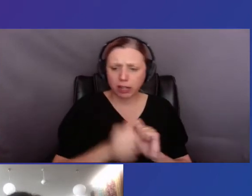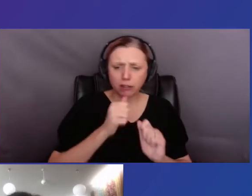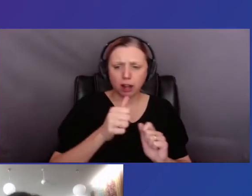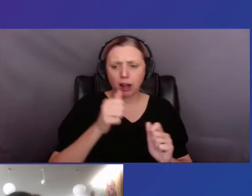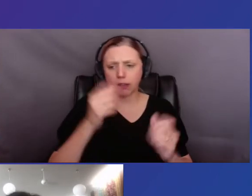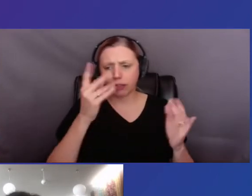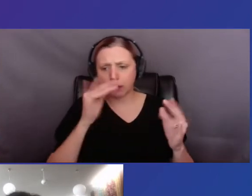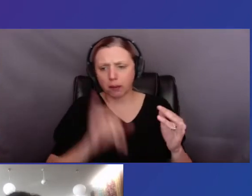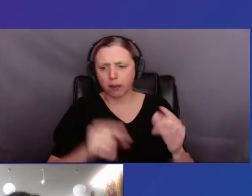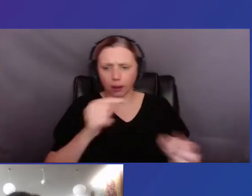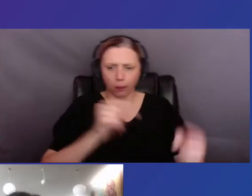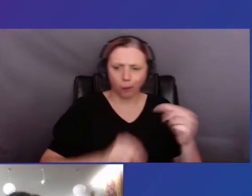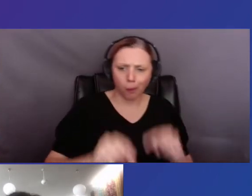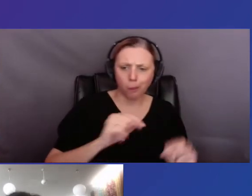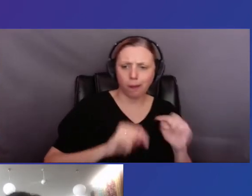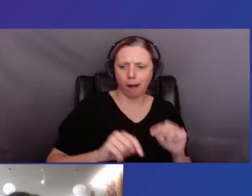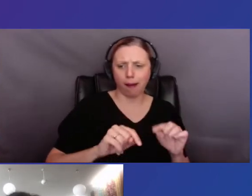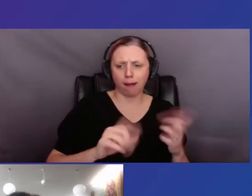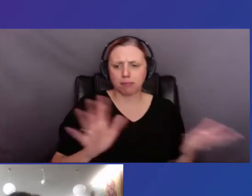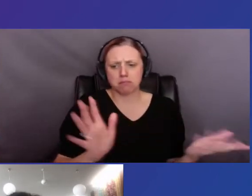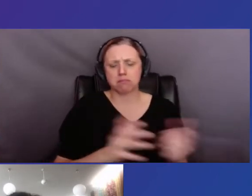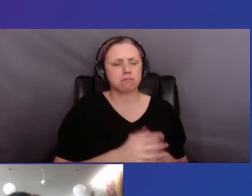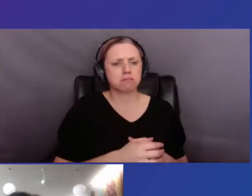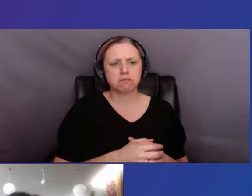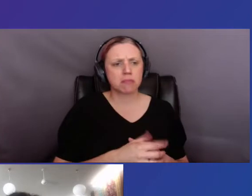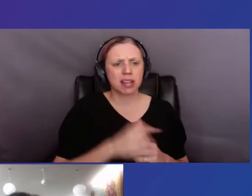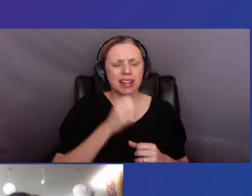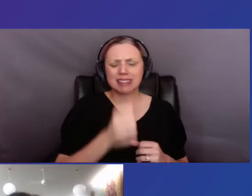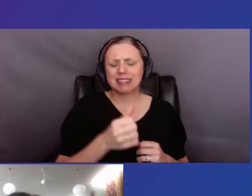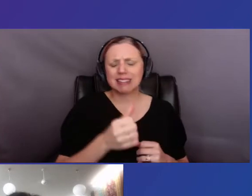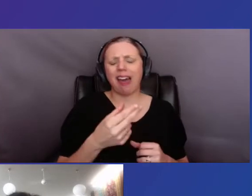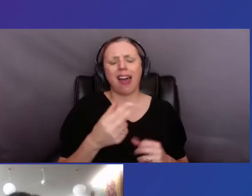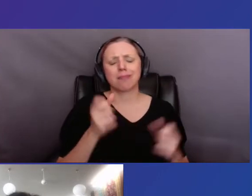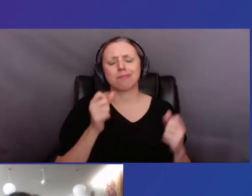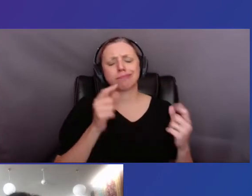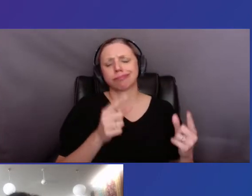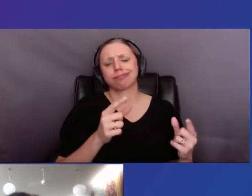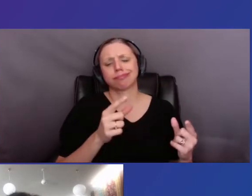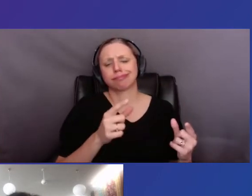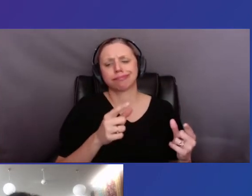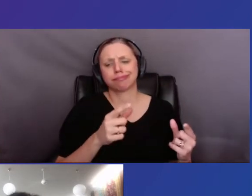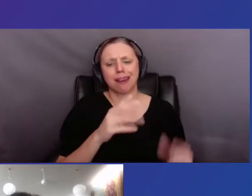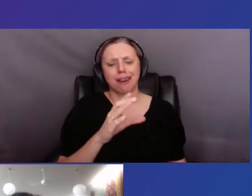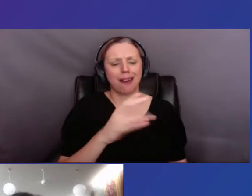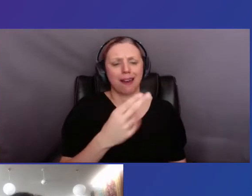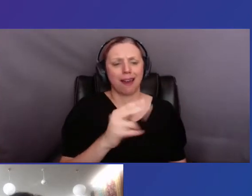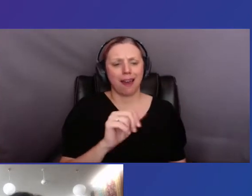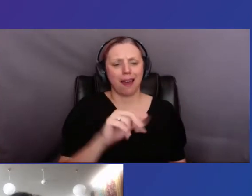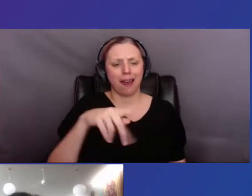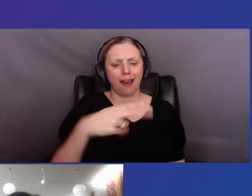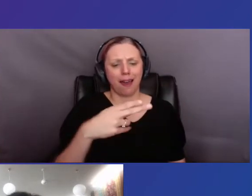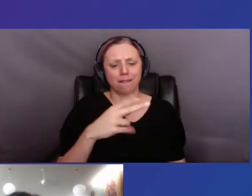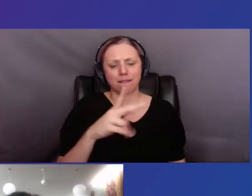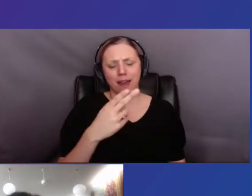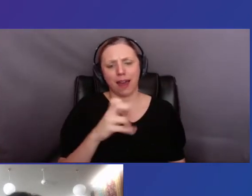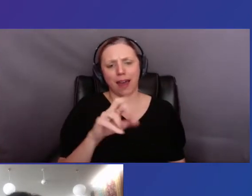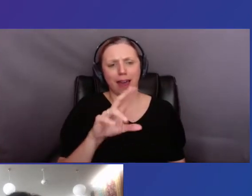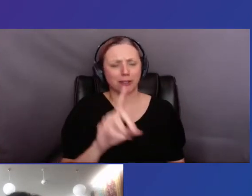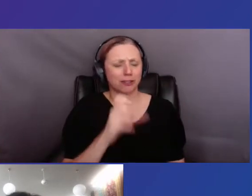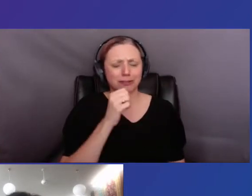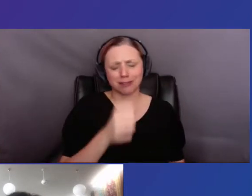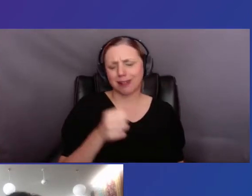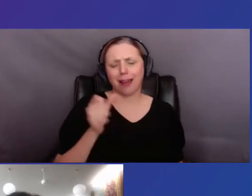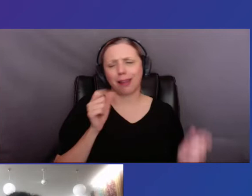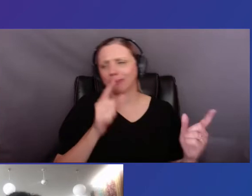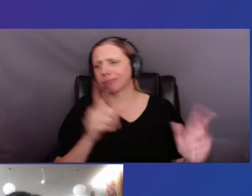And as you said, it's not haphazard, but it does feel like decisions come more quickly and with